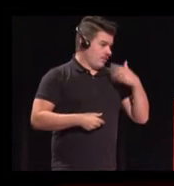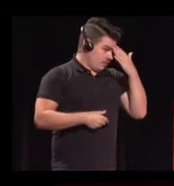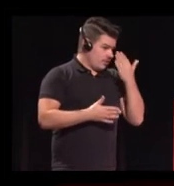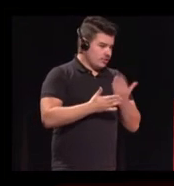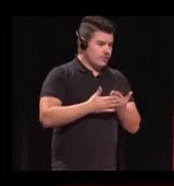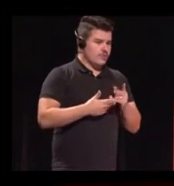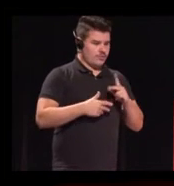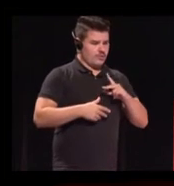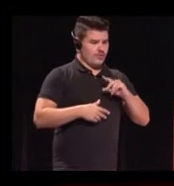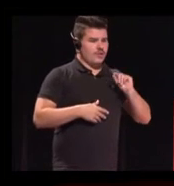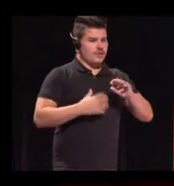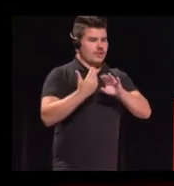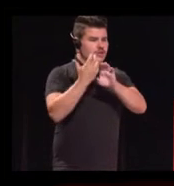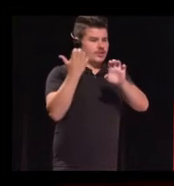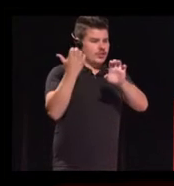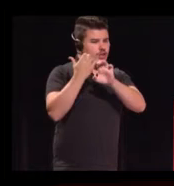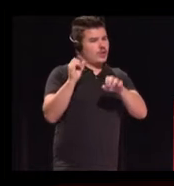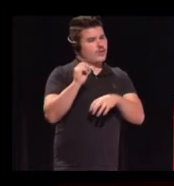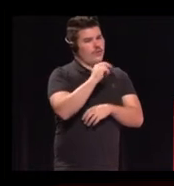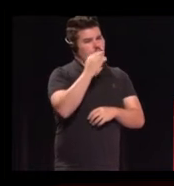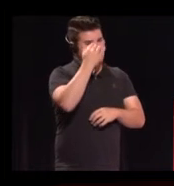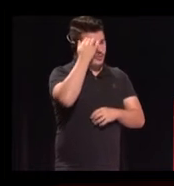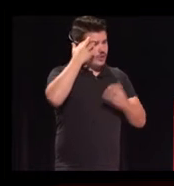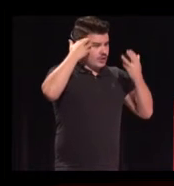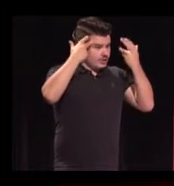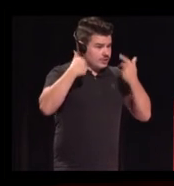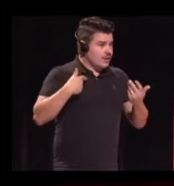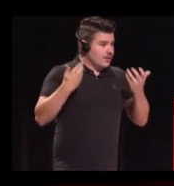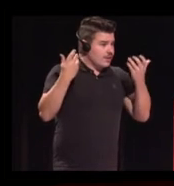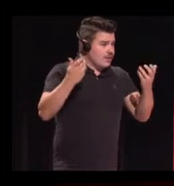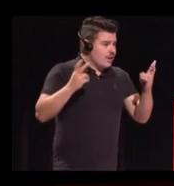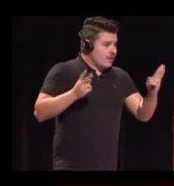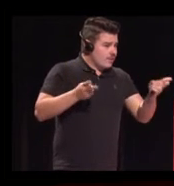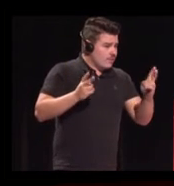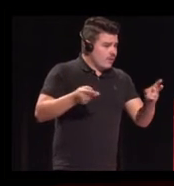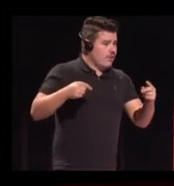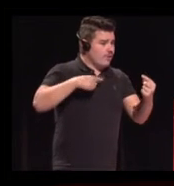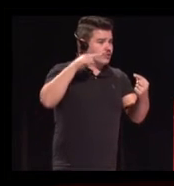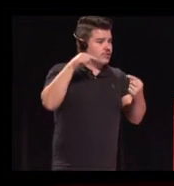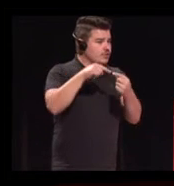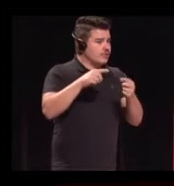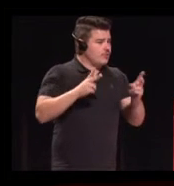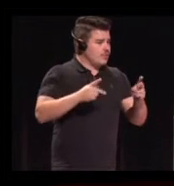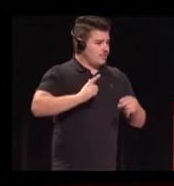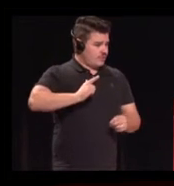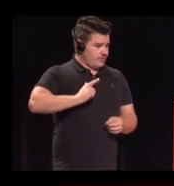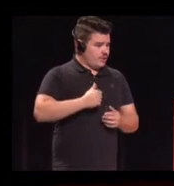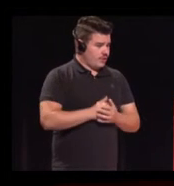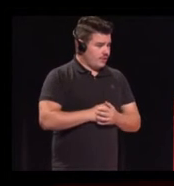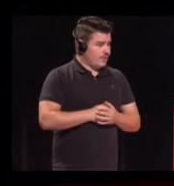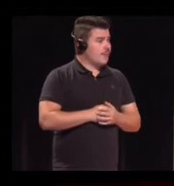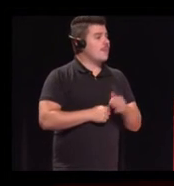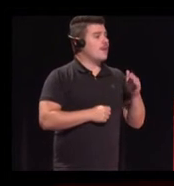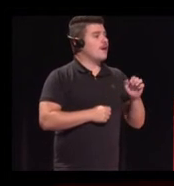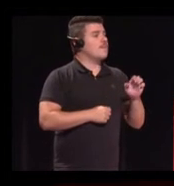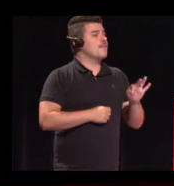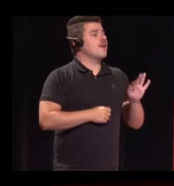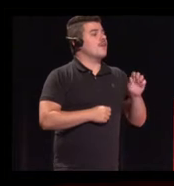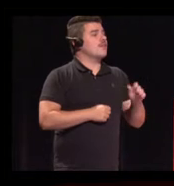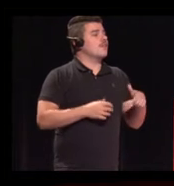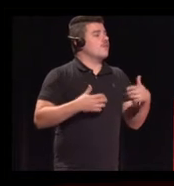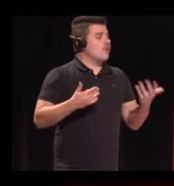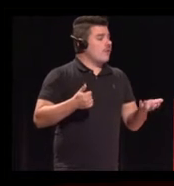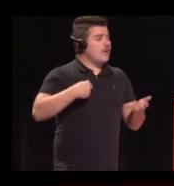and artists want the same thing. They have the same goal. Their goal in life is to understand the world around